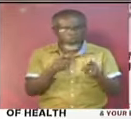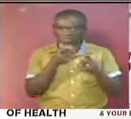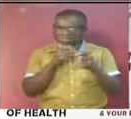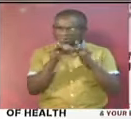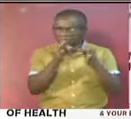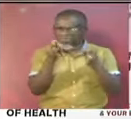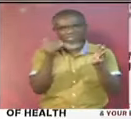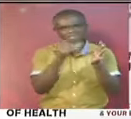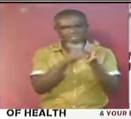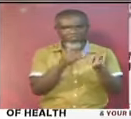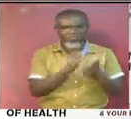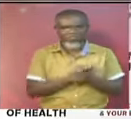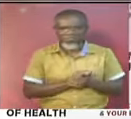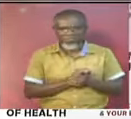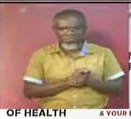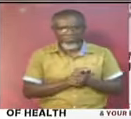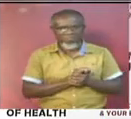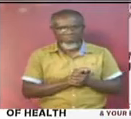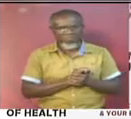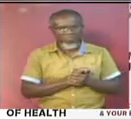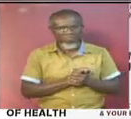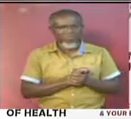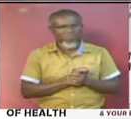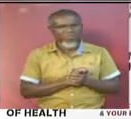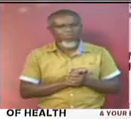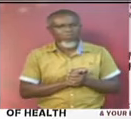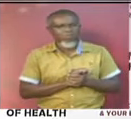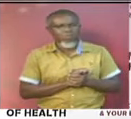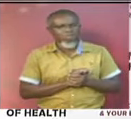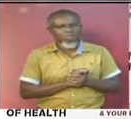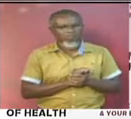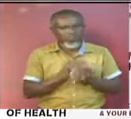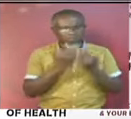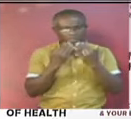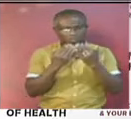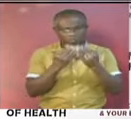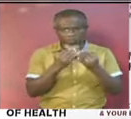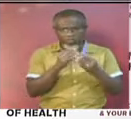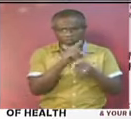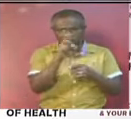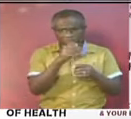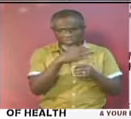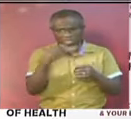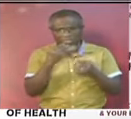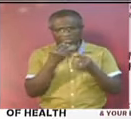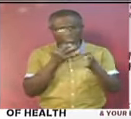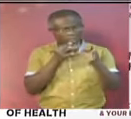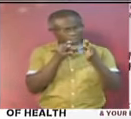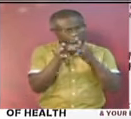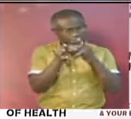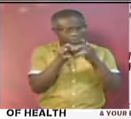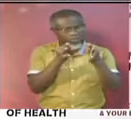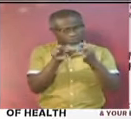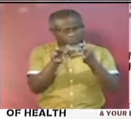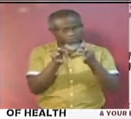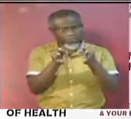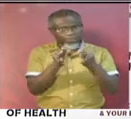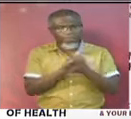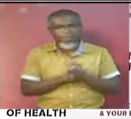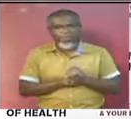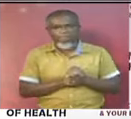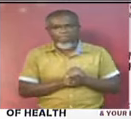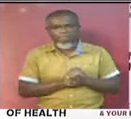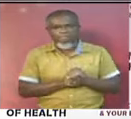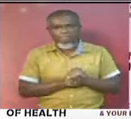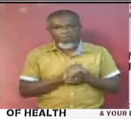Thank you very much for your question, and Dr. Hines for your response. We now go to the Newsday for your